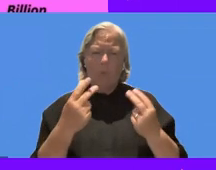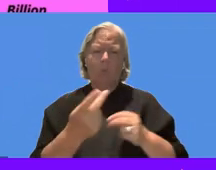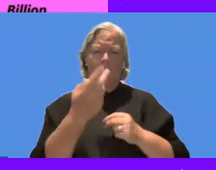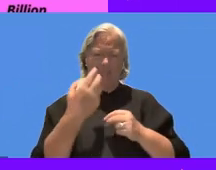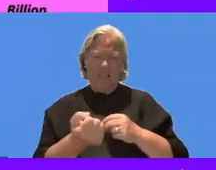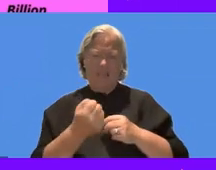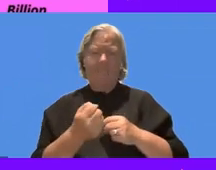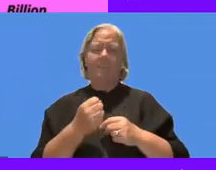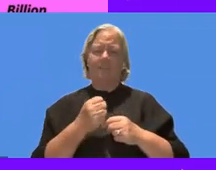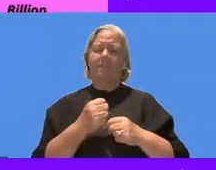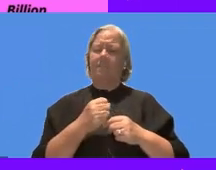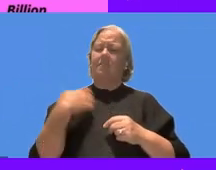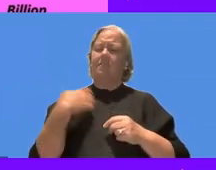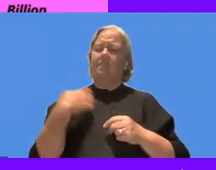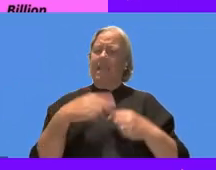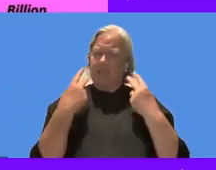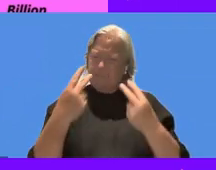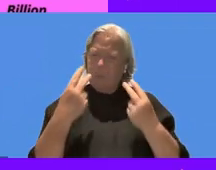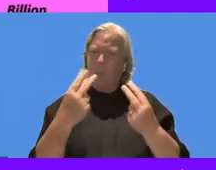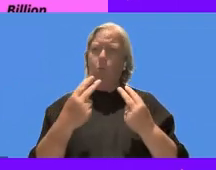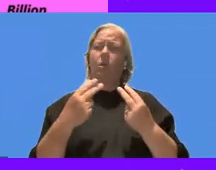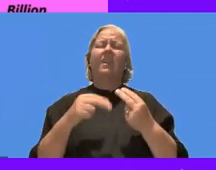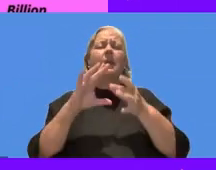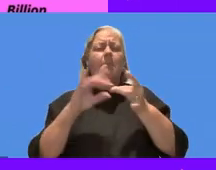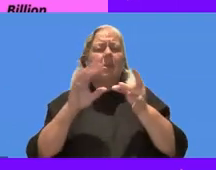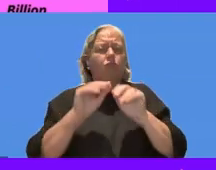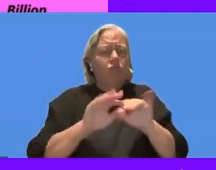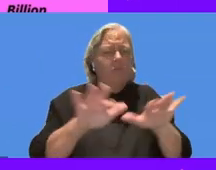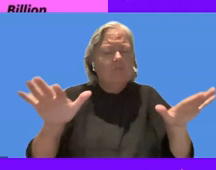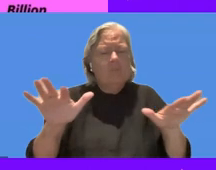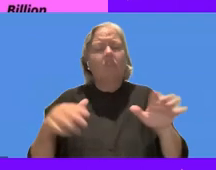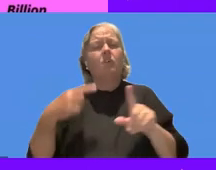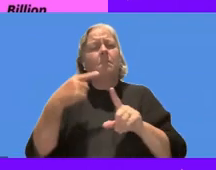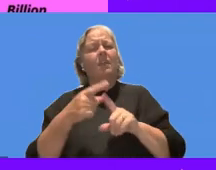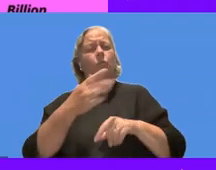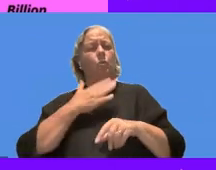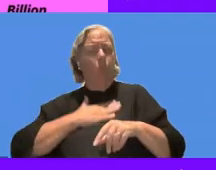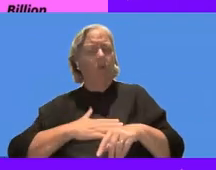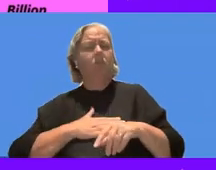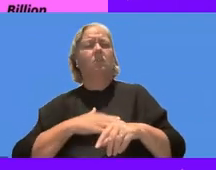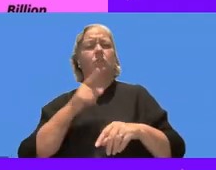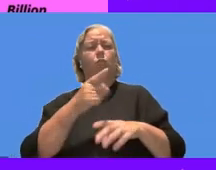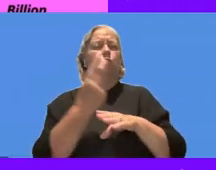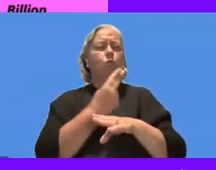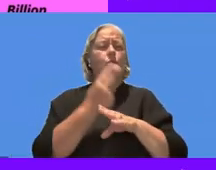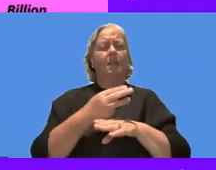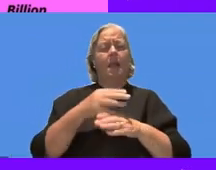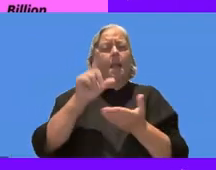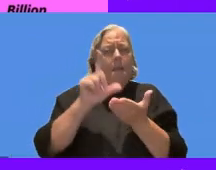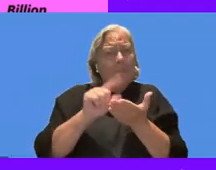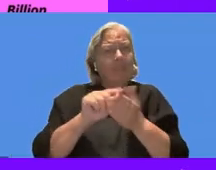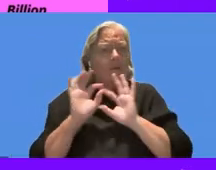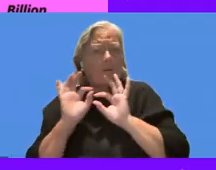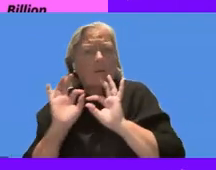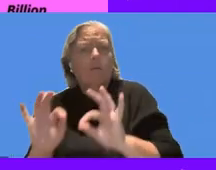compelling messages, and utilize a range of advocacy tactics, as well as ensure you are using media effectively and responsibly to advocate for